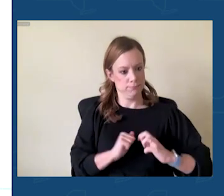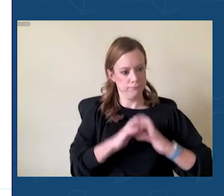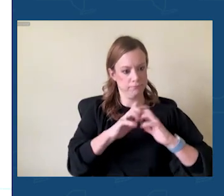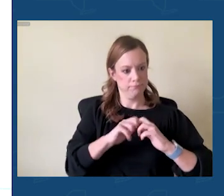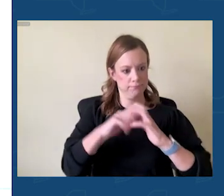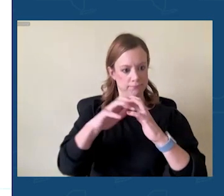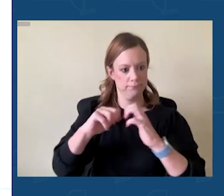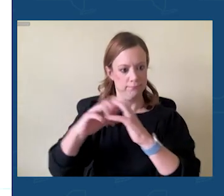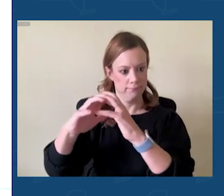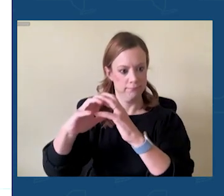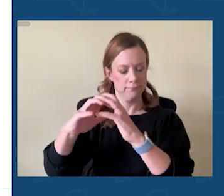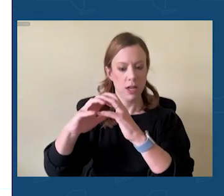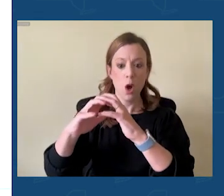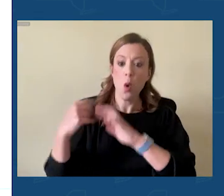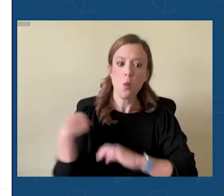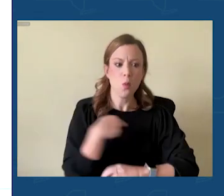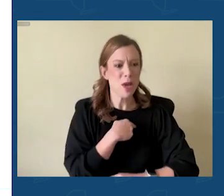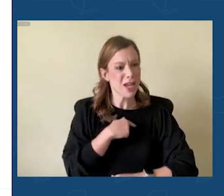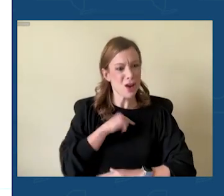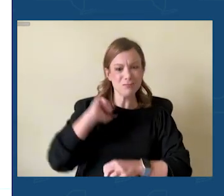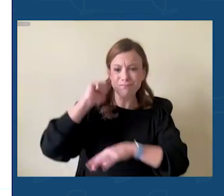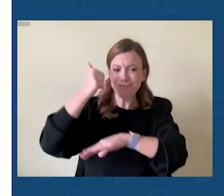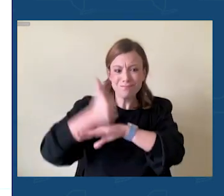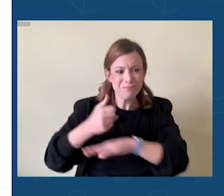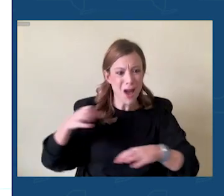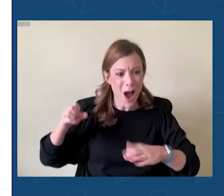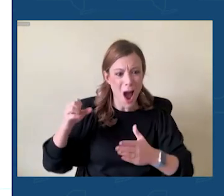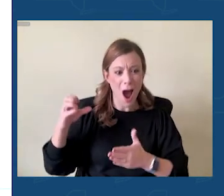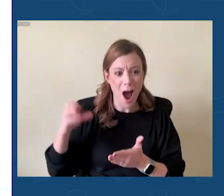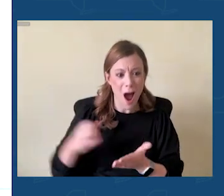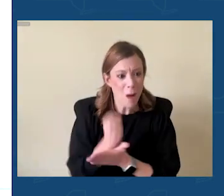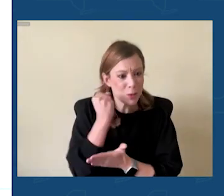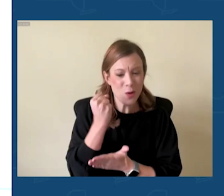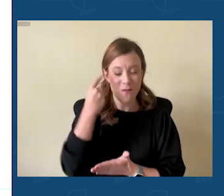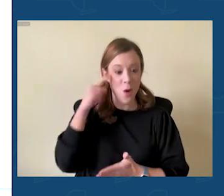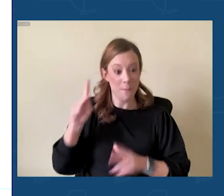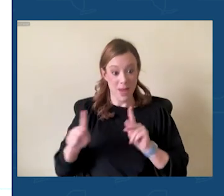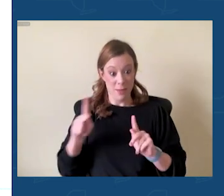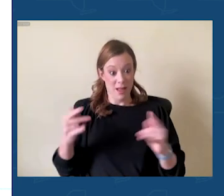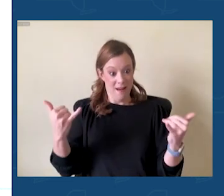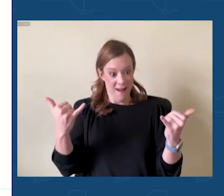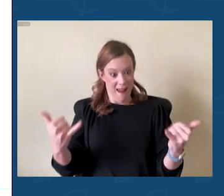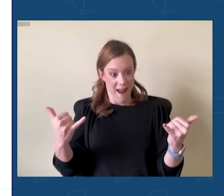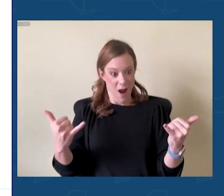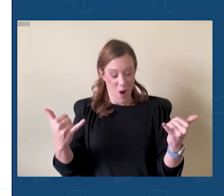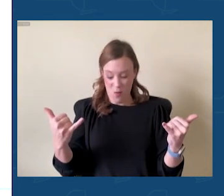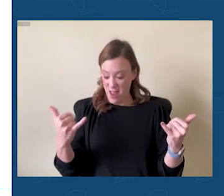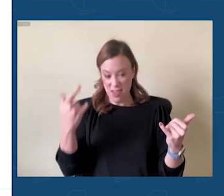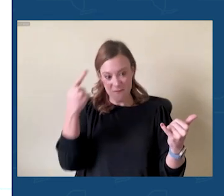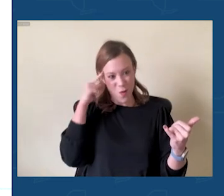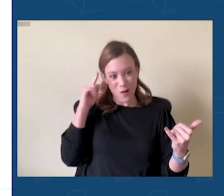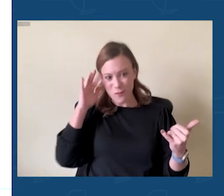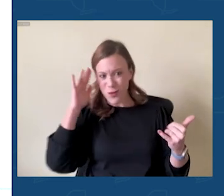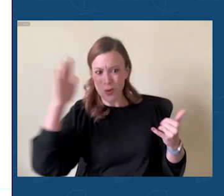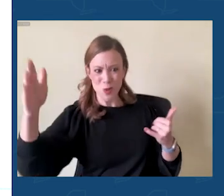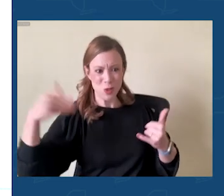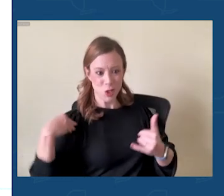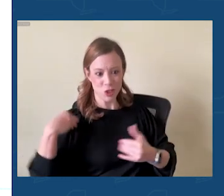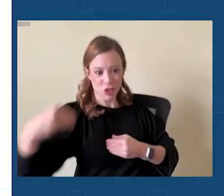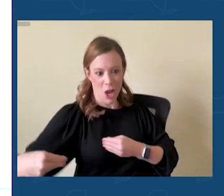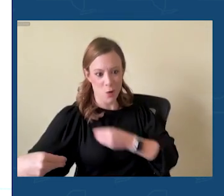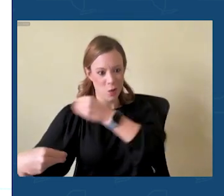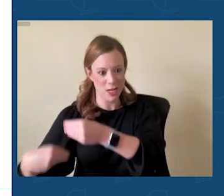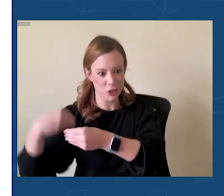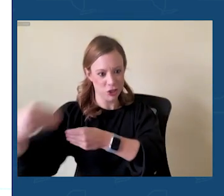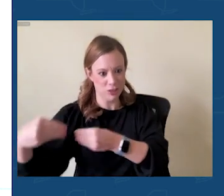doing here is creating opportunities for people now, but also for future generations. And all of those